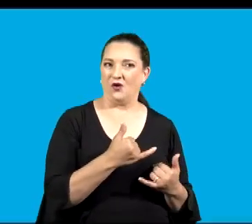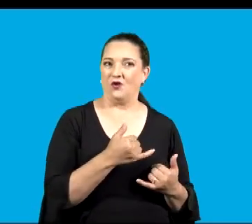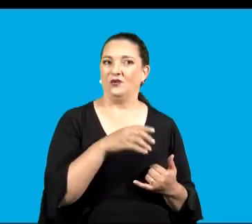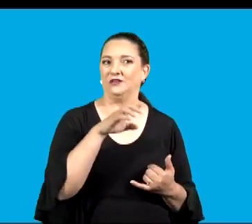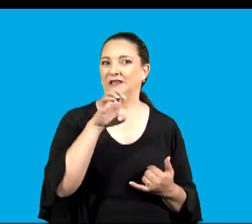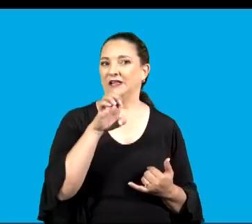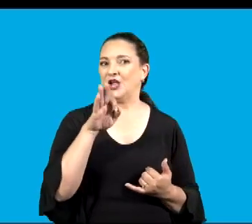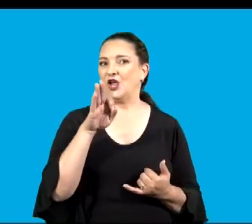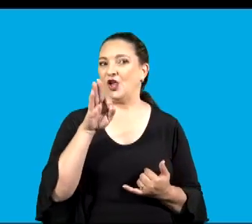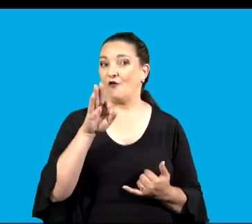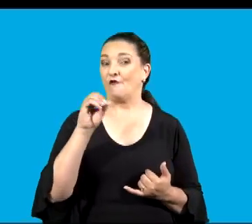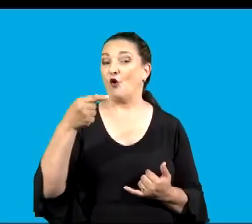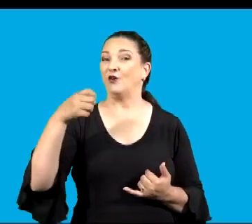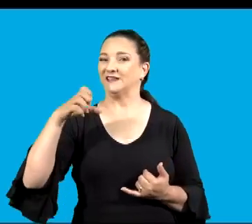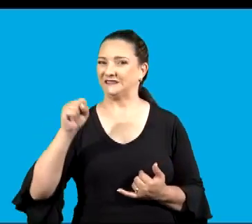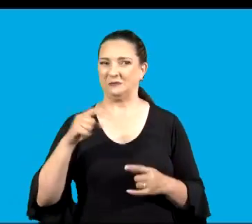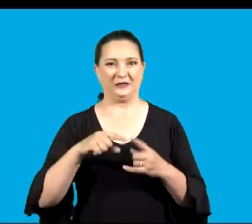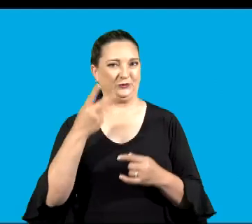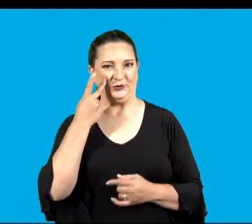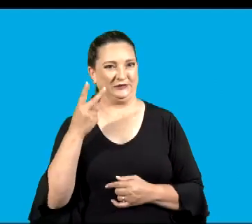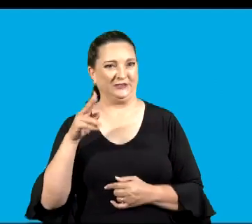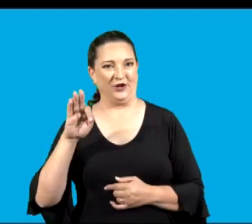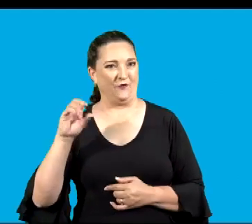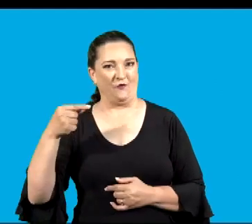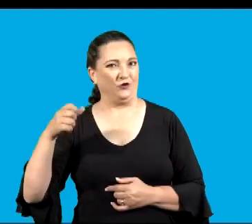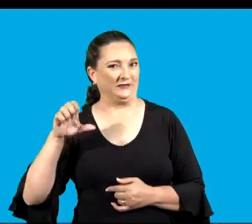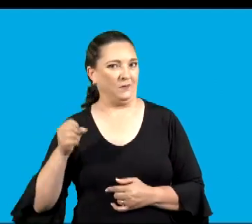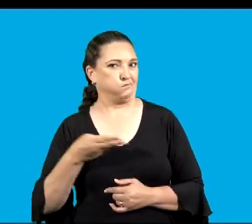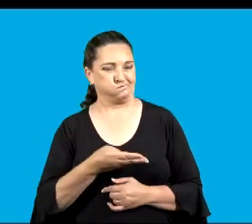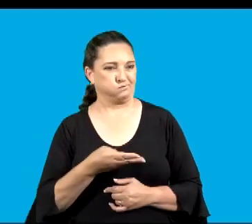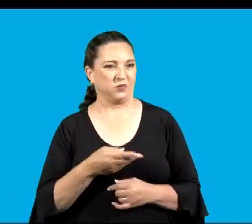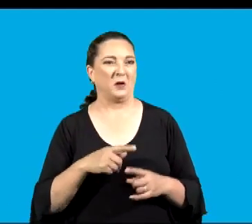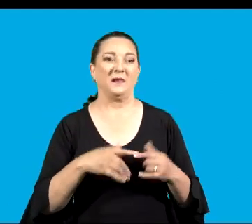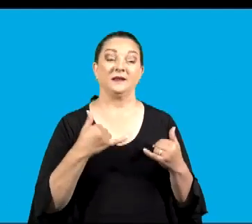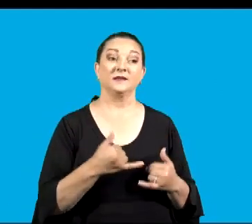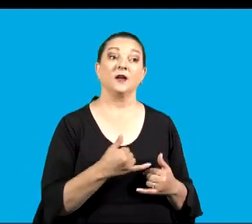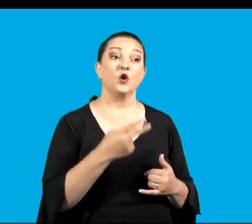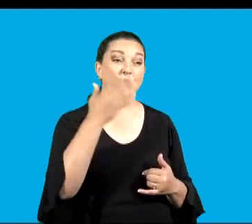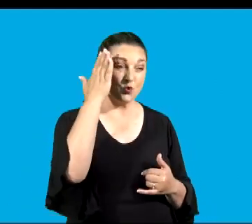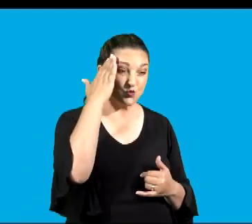see E. Foley. So I'm going to come and say, in the books of E. Foley, minus